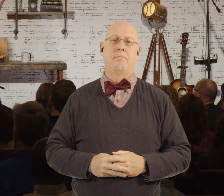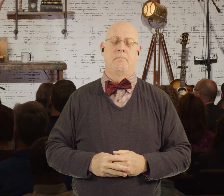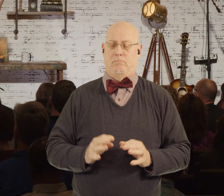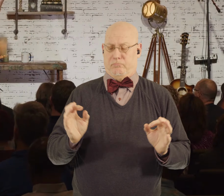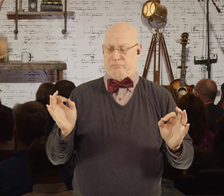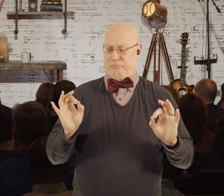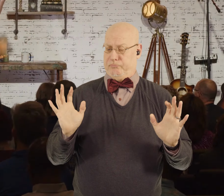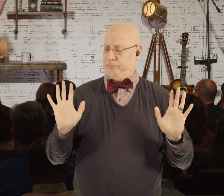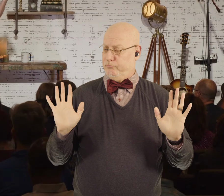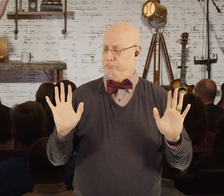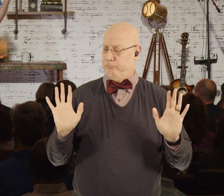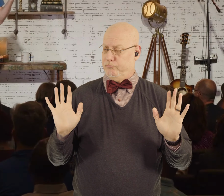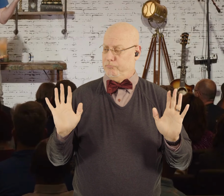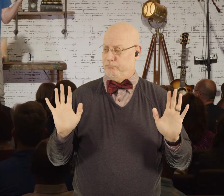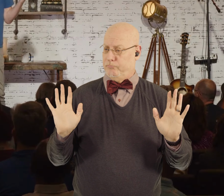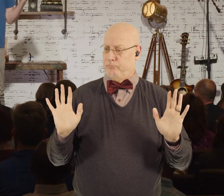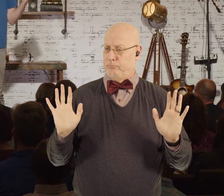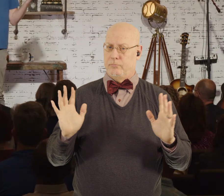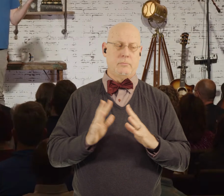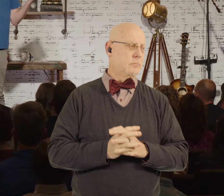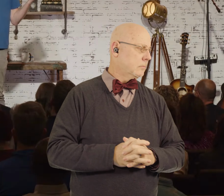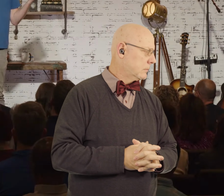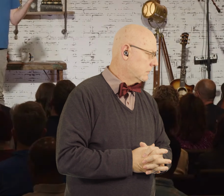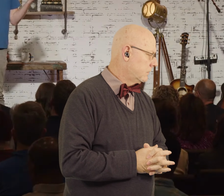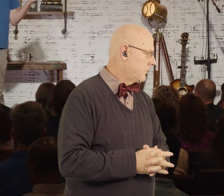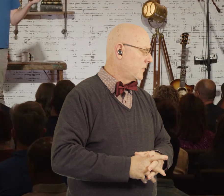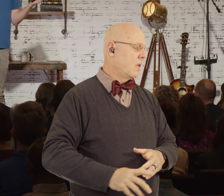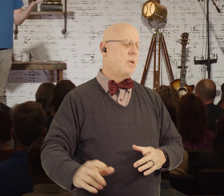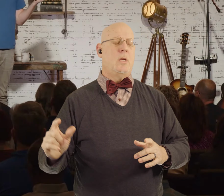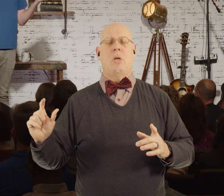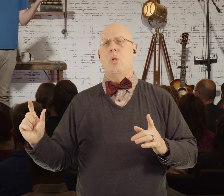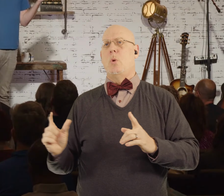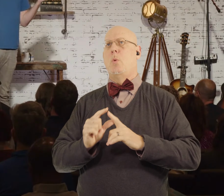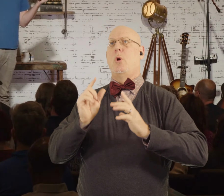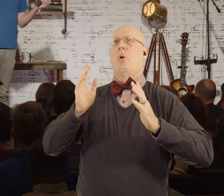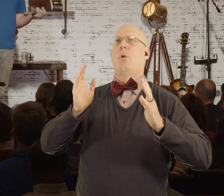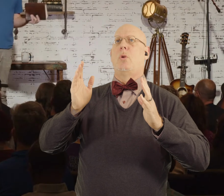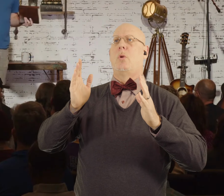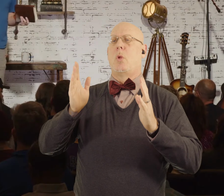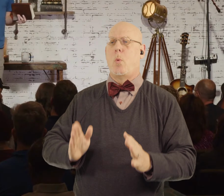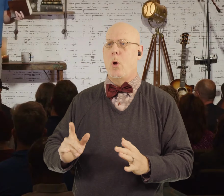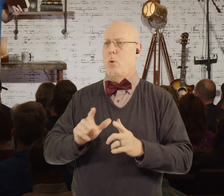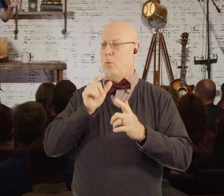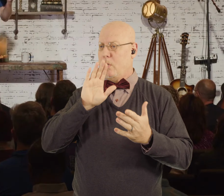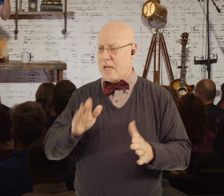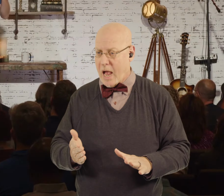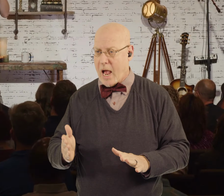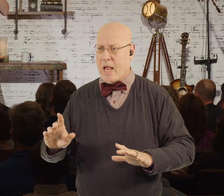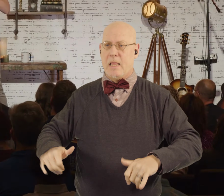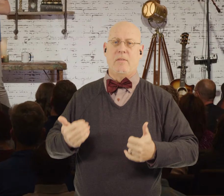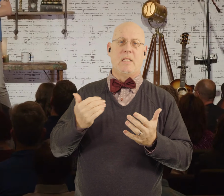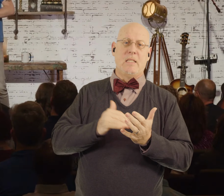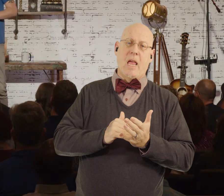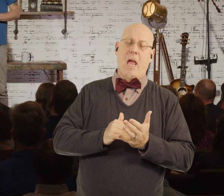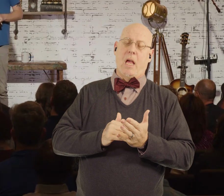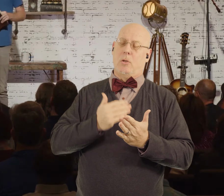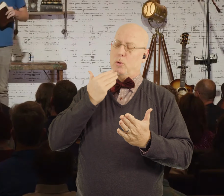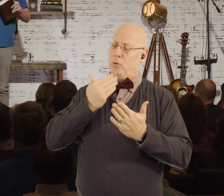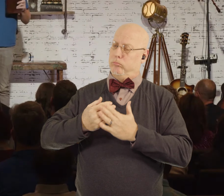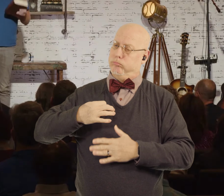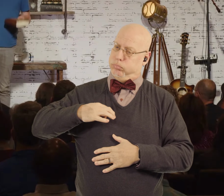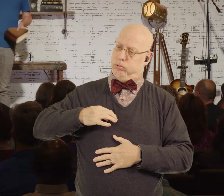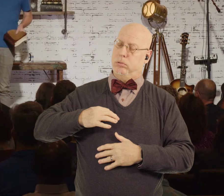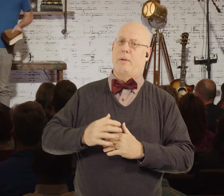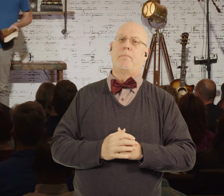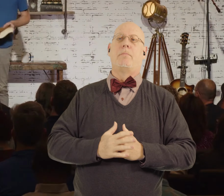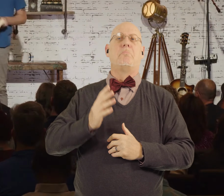good. Right. Just do us no good. The words of the one who died and lives again does